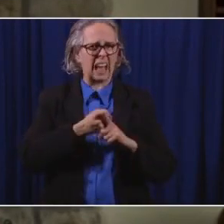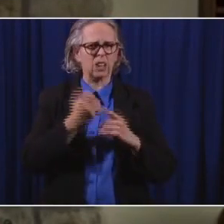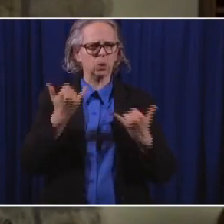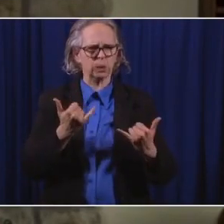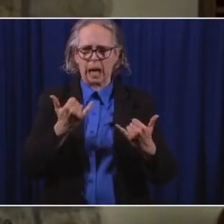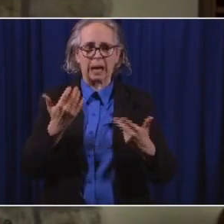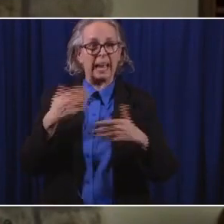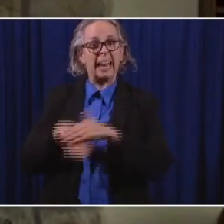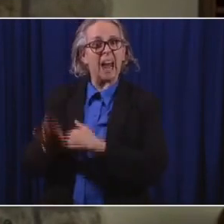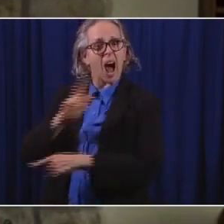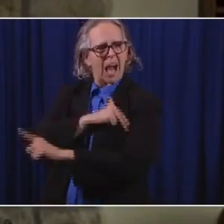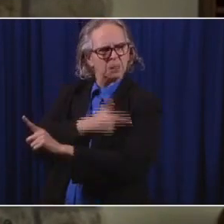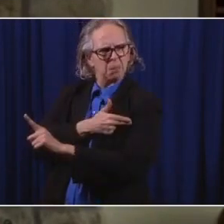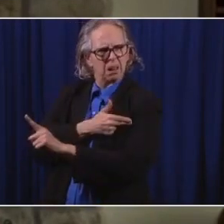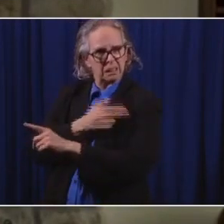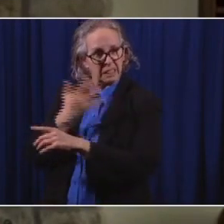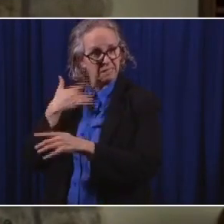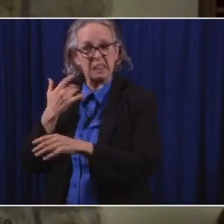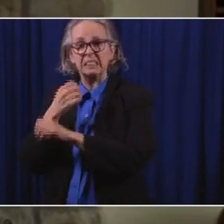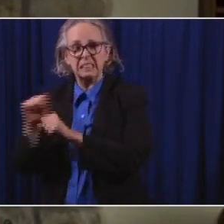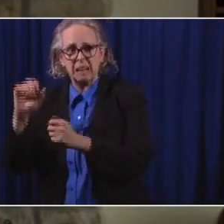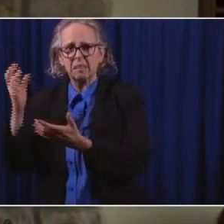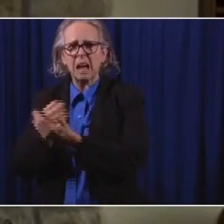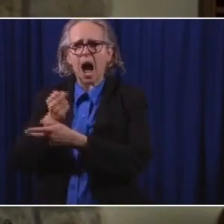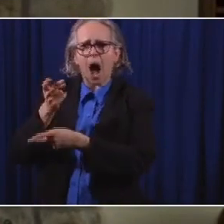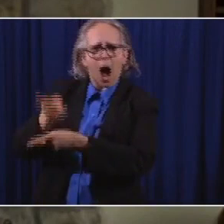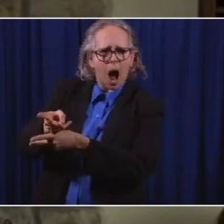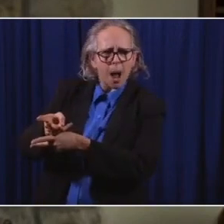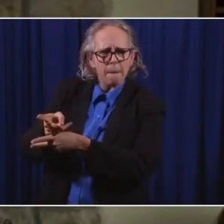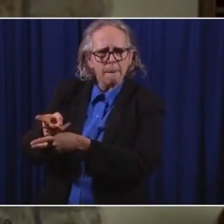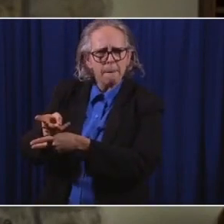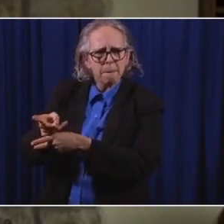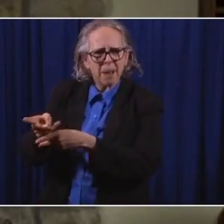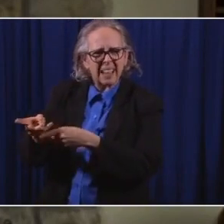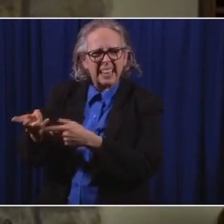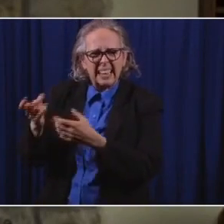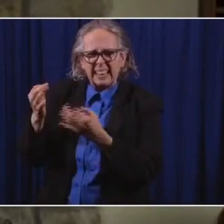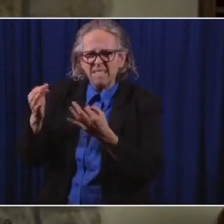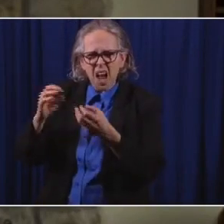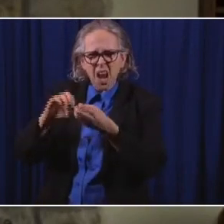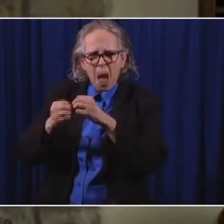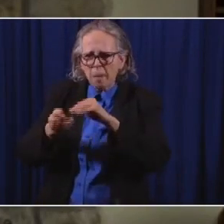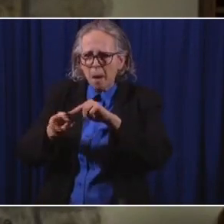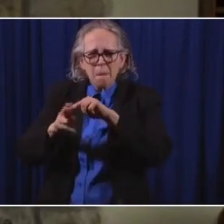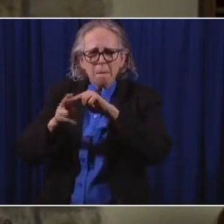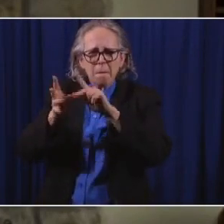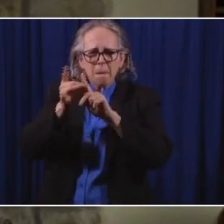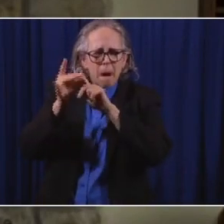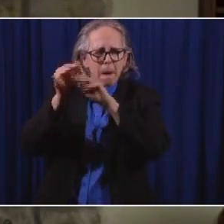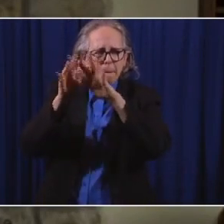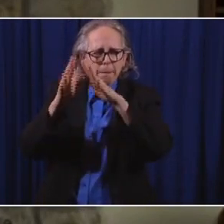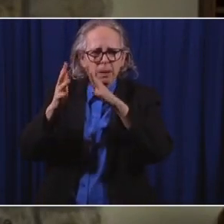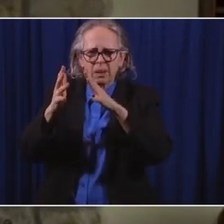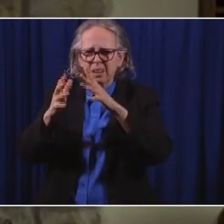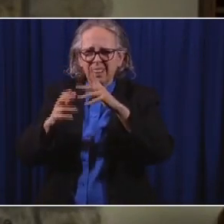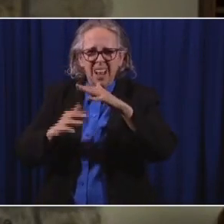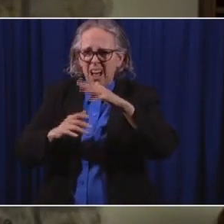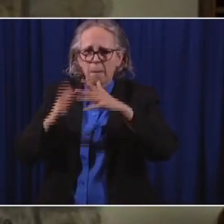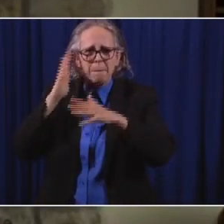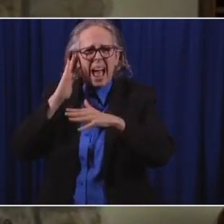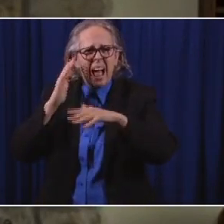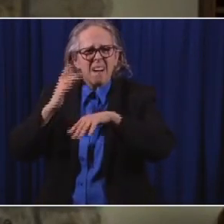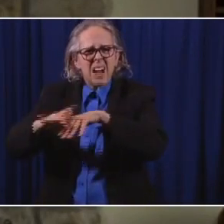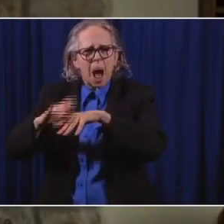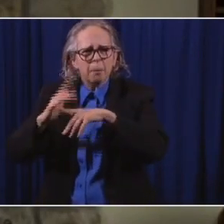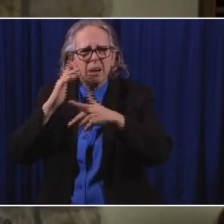medical problem is. You know, our hospitals are not overflowing, they're open, but that it would be